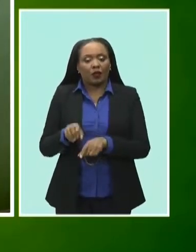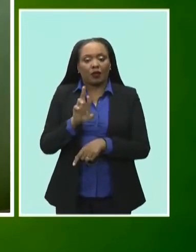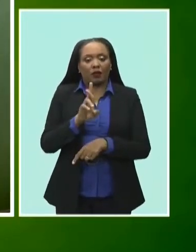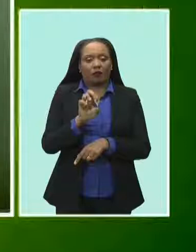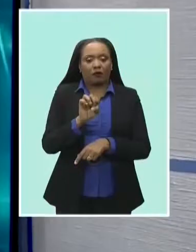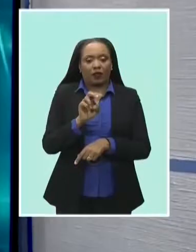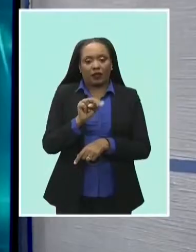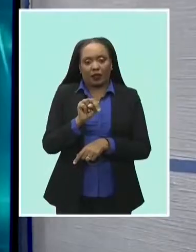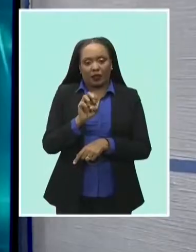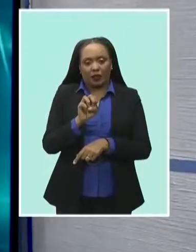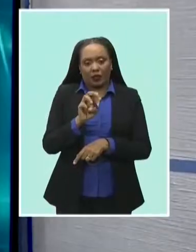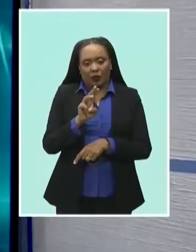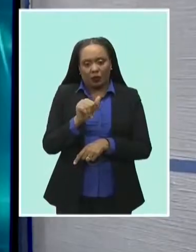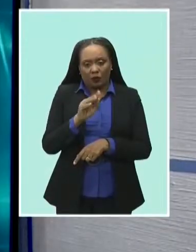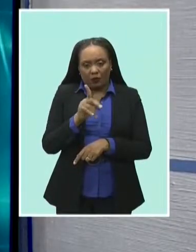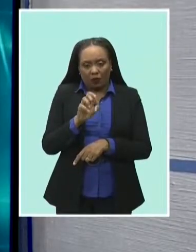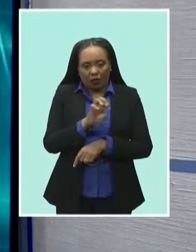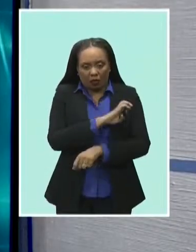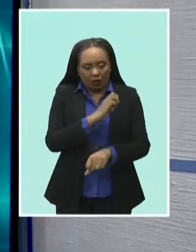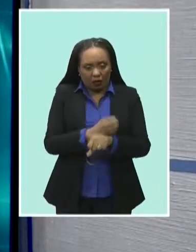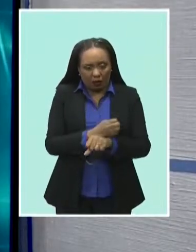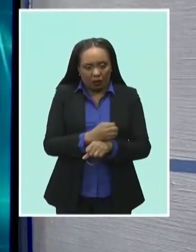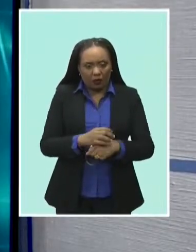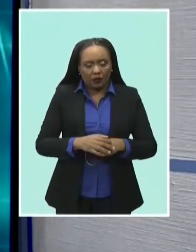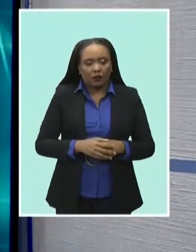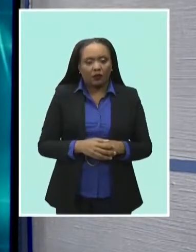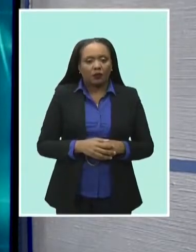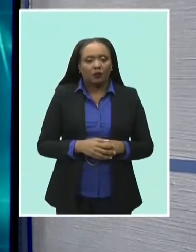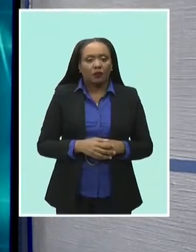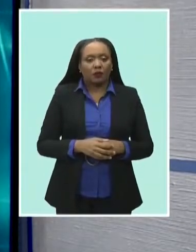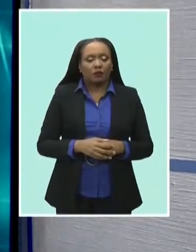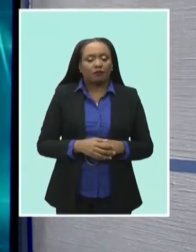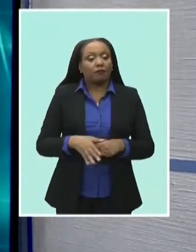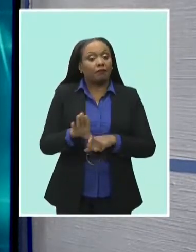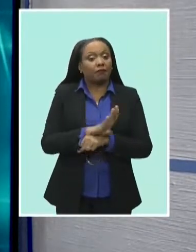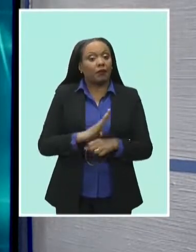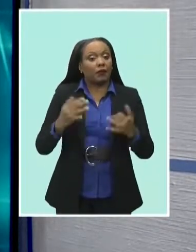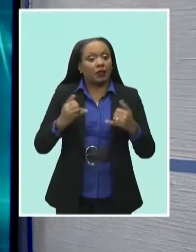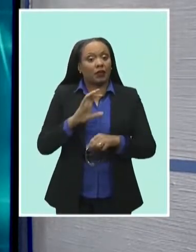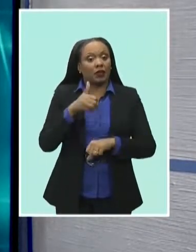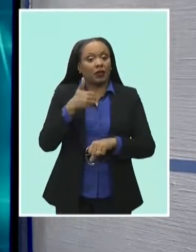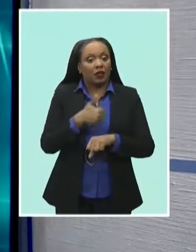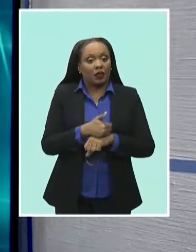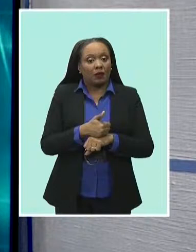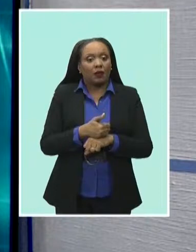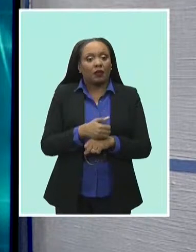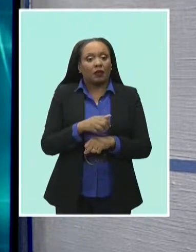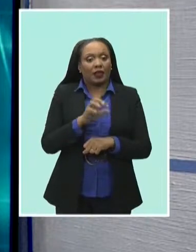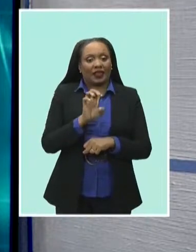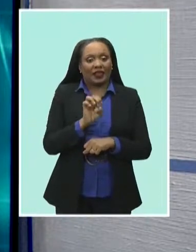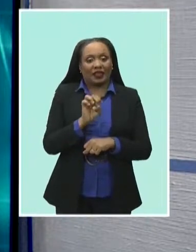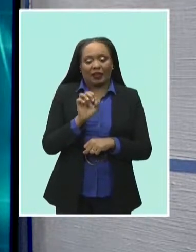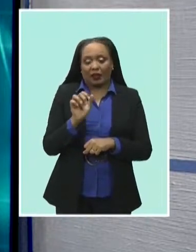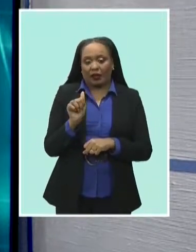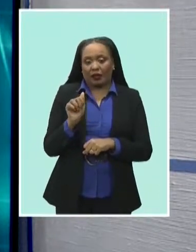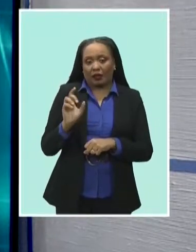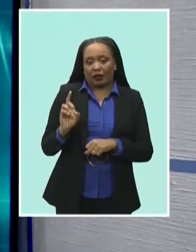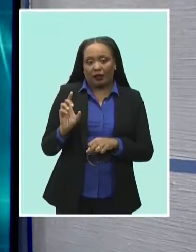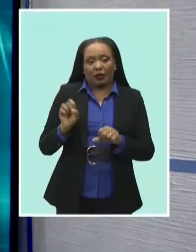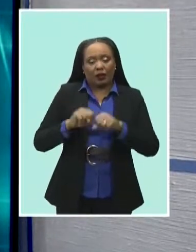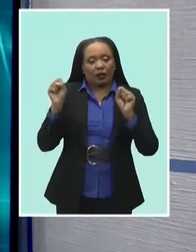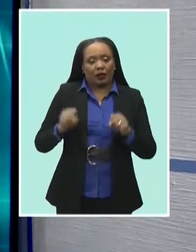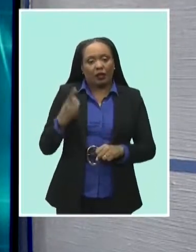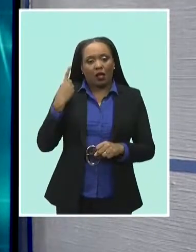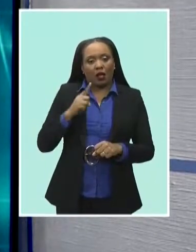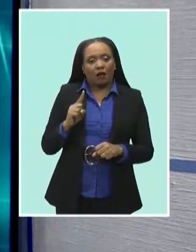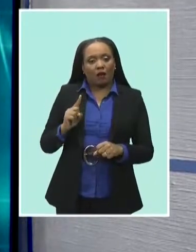energy. Barbados is in the process of setting up an electronic advanced data or EAD system in order to comply